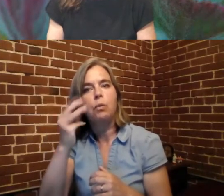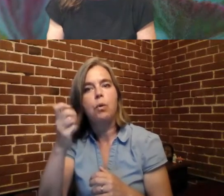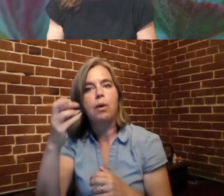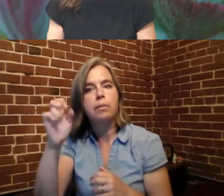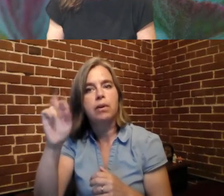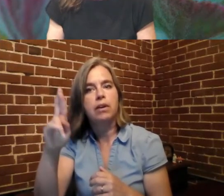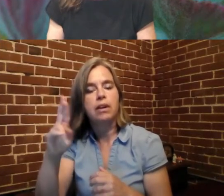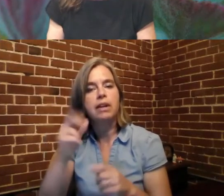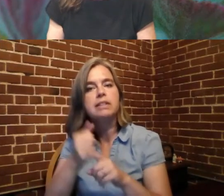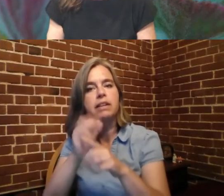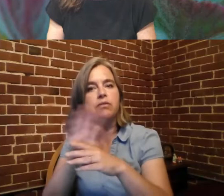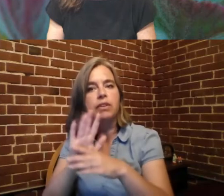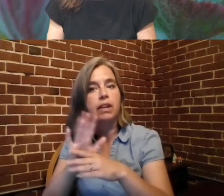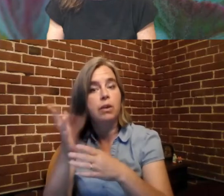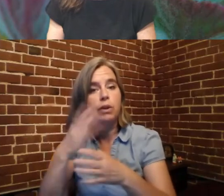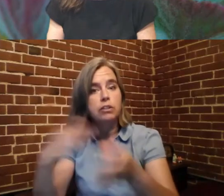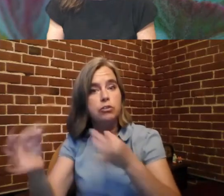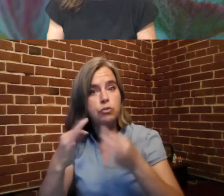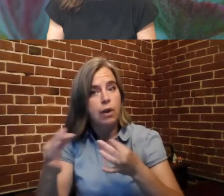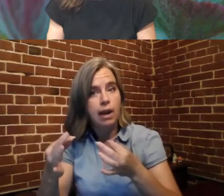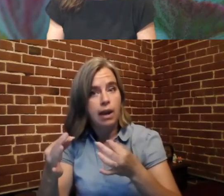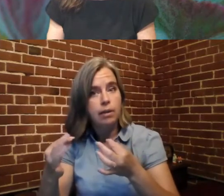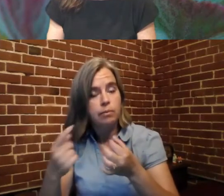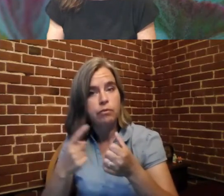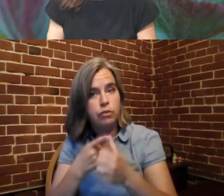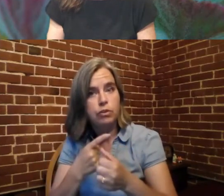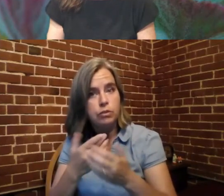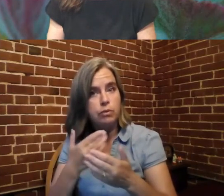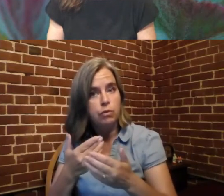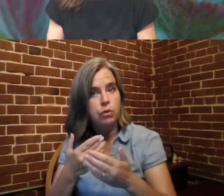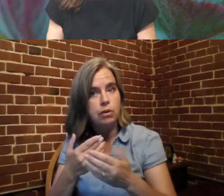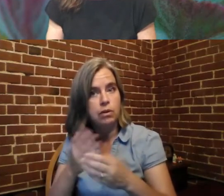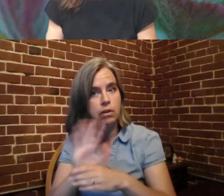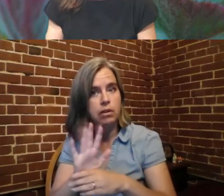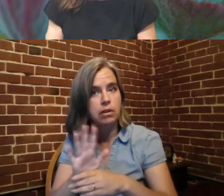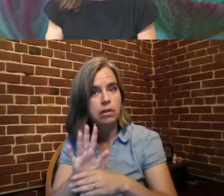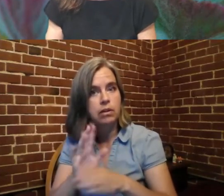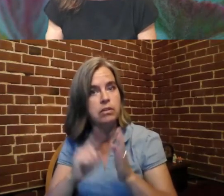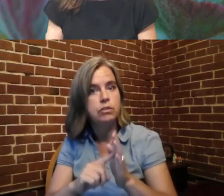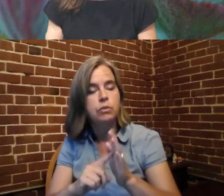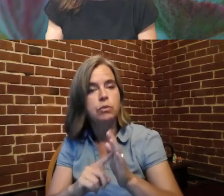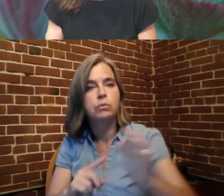it a little bit before I ask you questions about it once I get this up on the screen here?